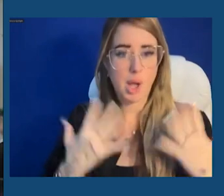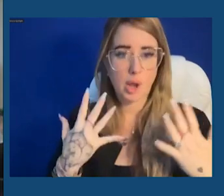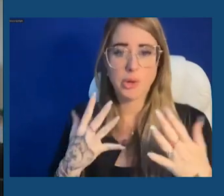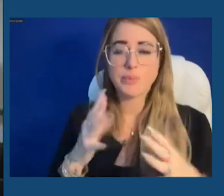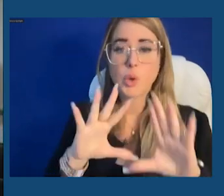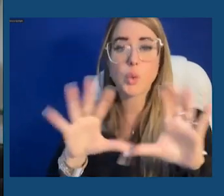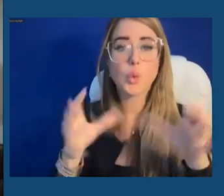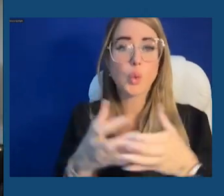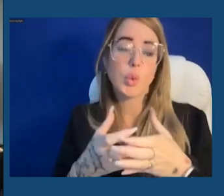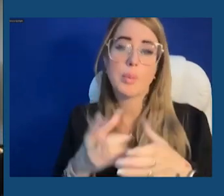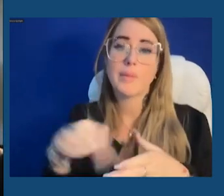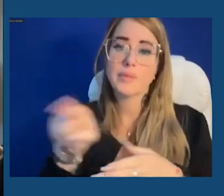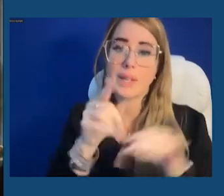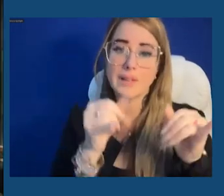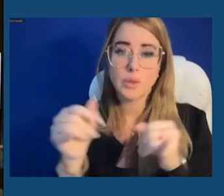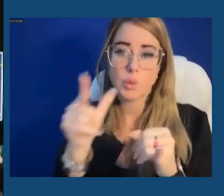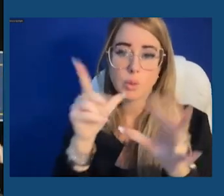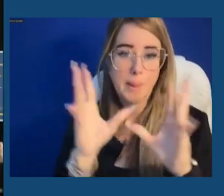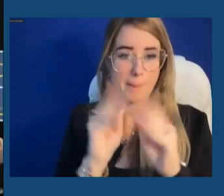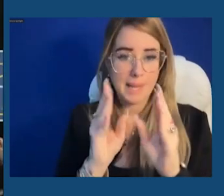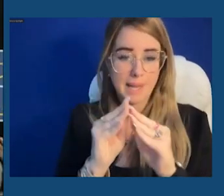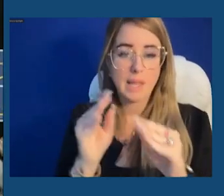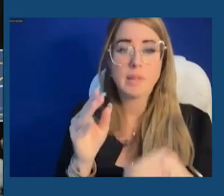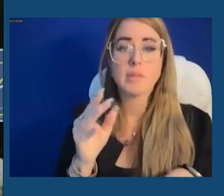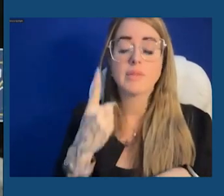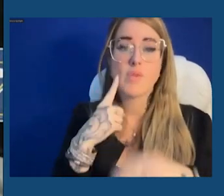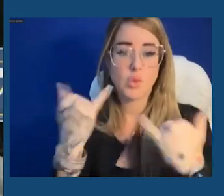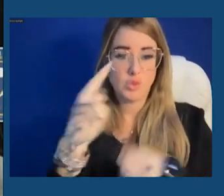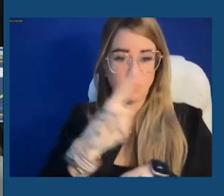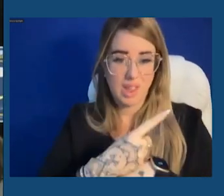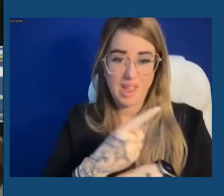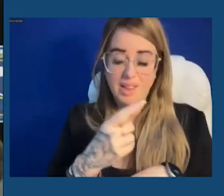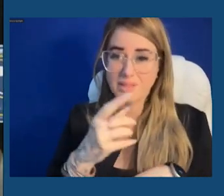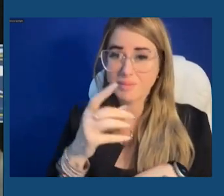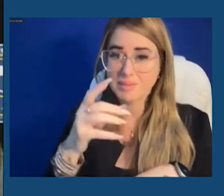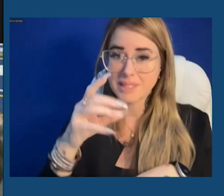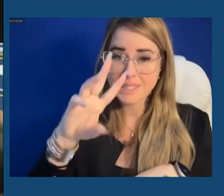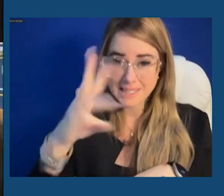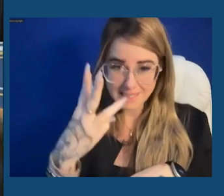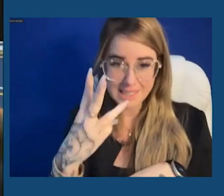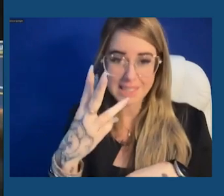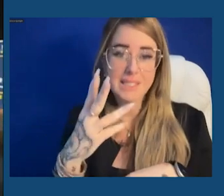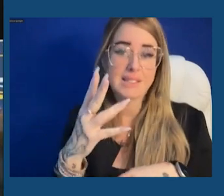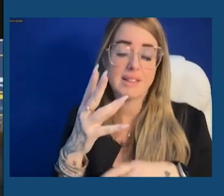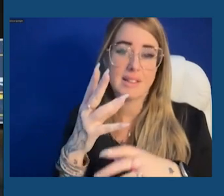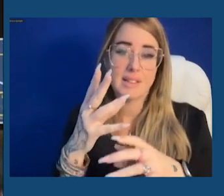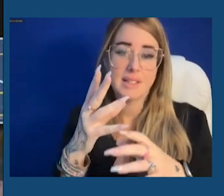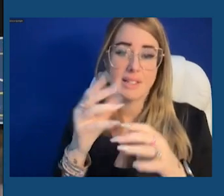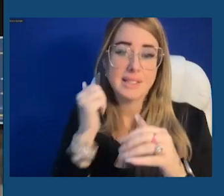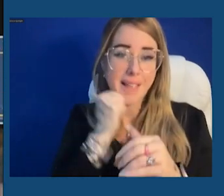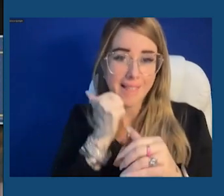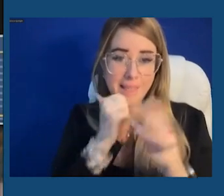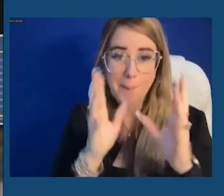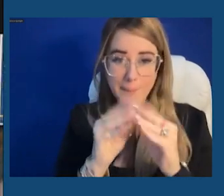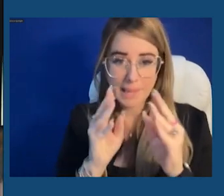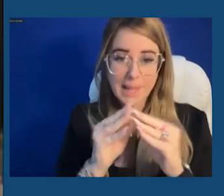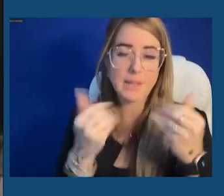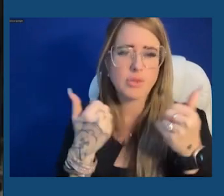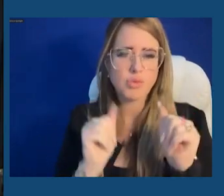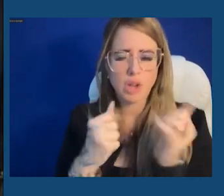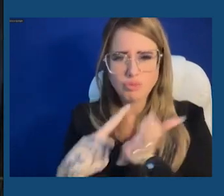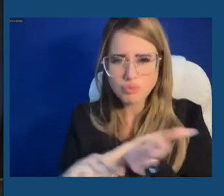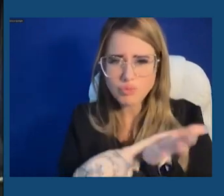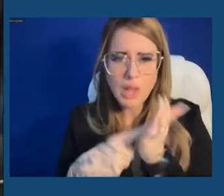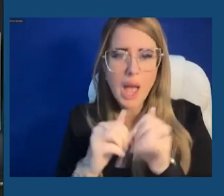meeting together for, yes, today was their 600th daily meeting to talk about how we are dealing with the specter of